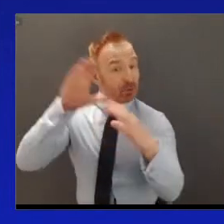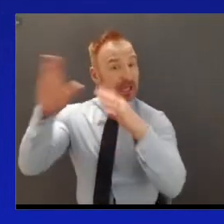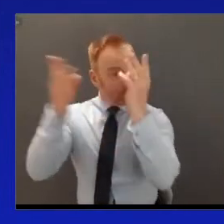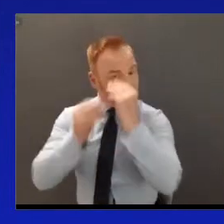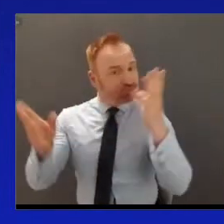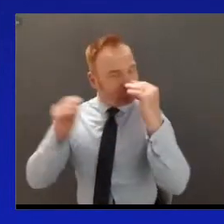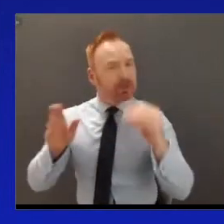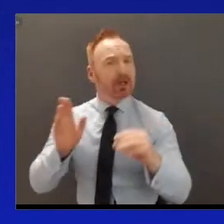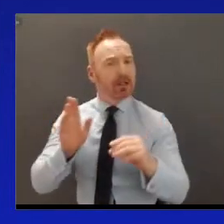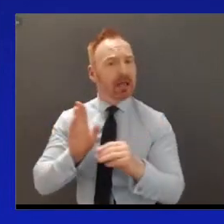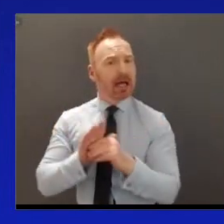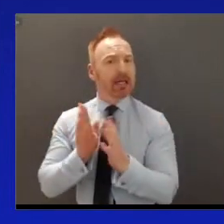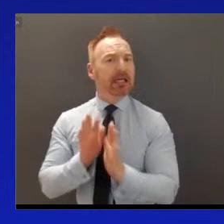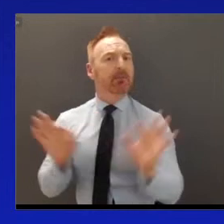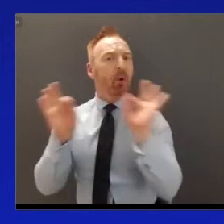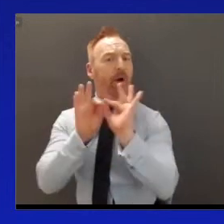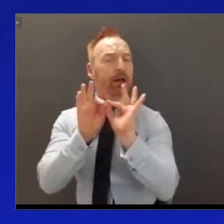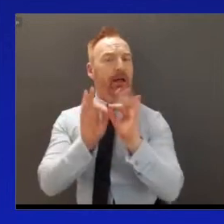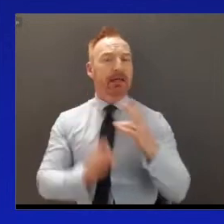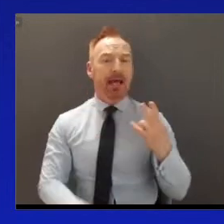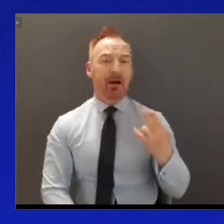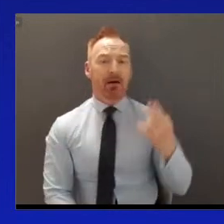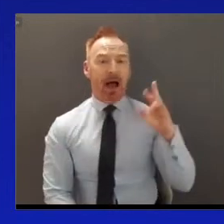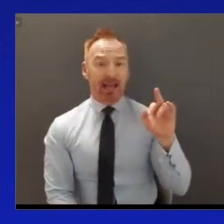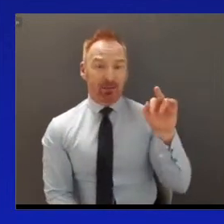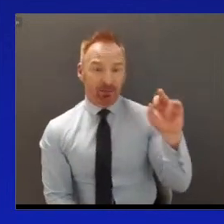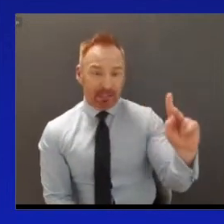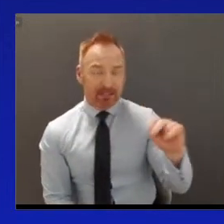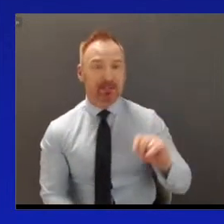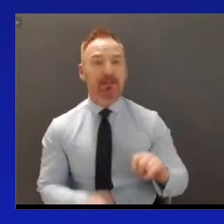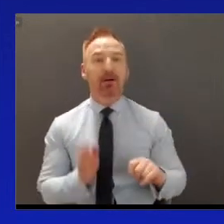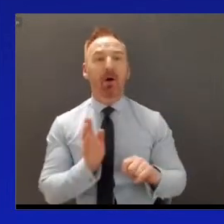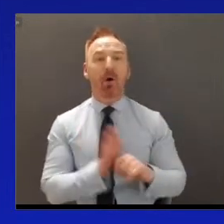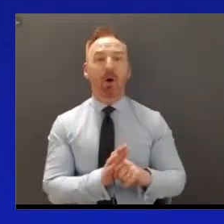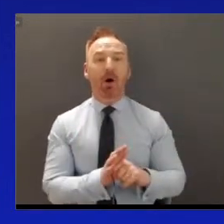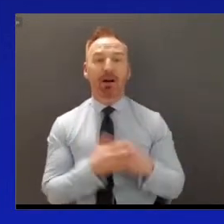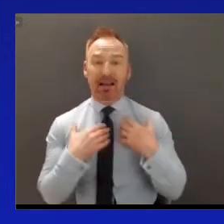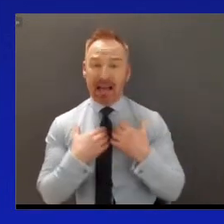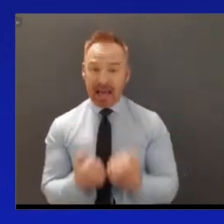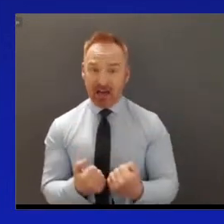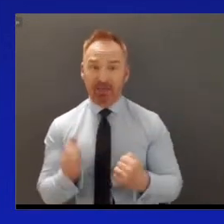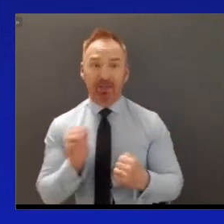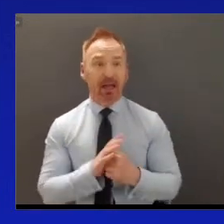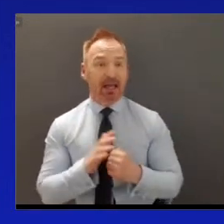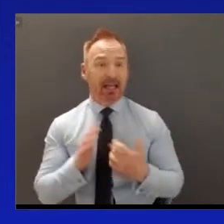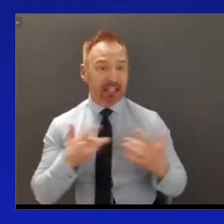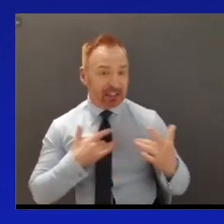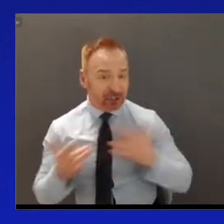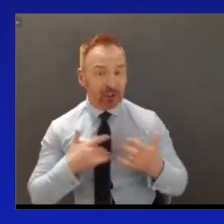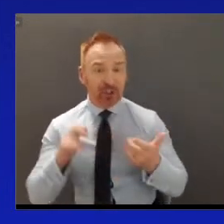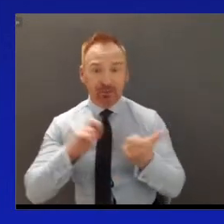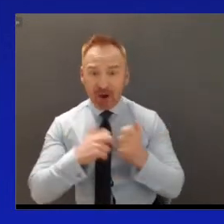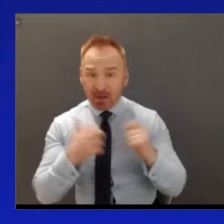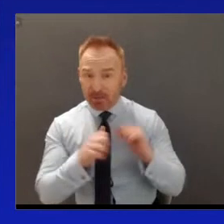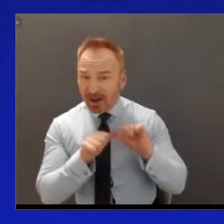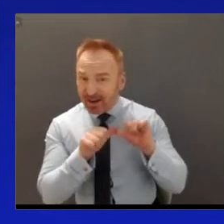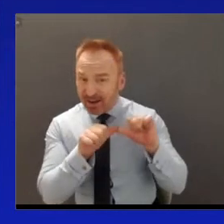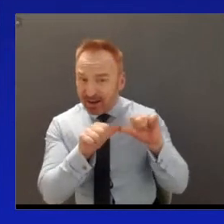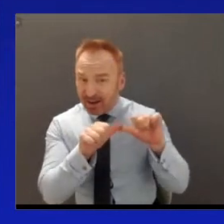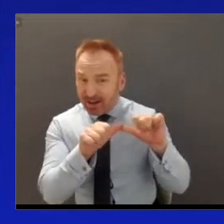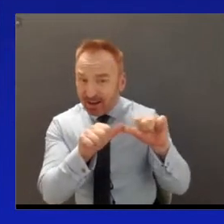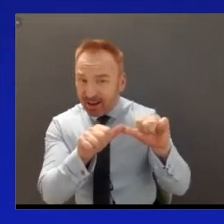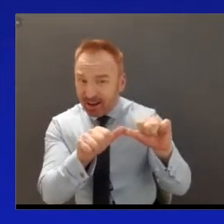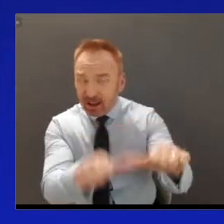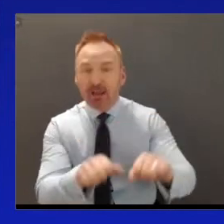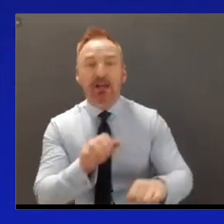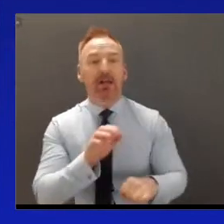Now, high-risk chronic healthcare conditions can be broad as well too, and there needs to be some work as to defining that.